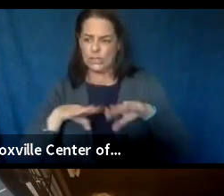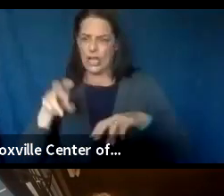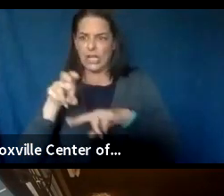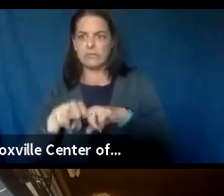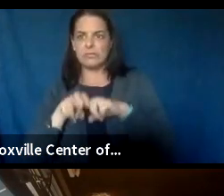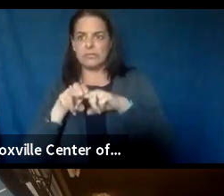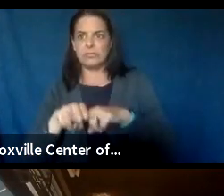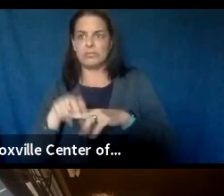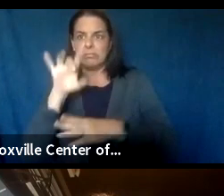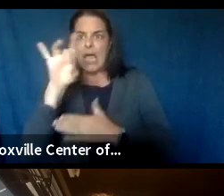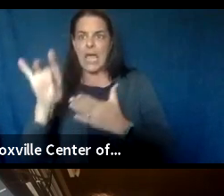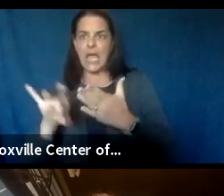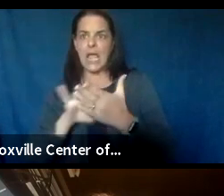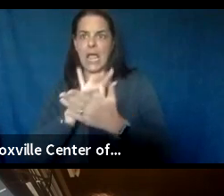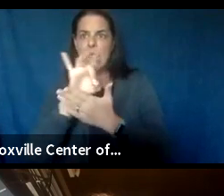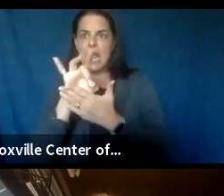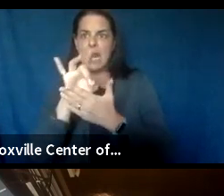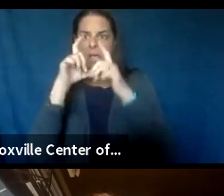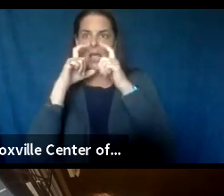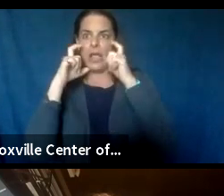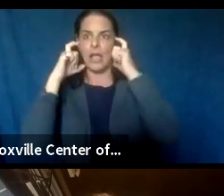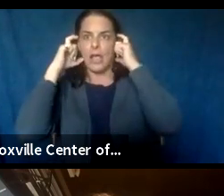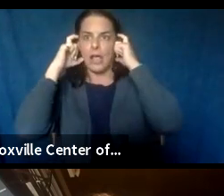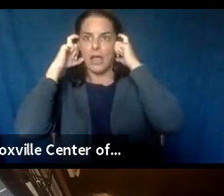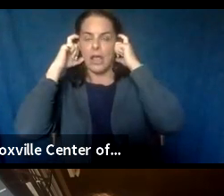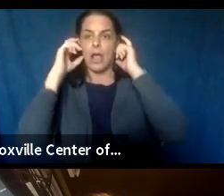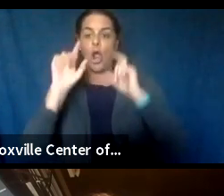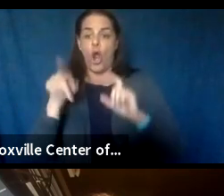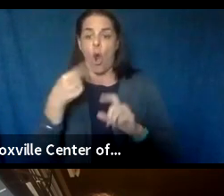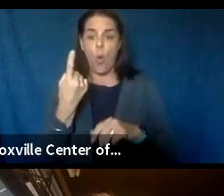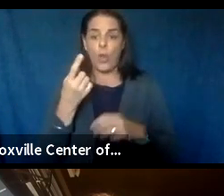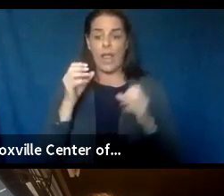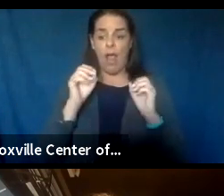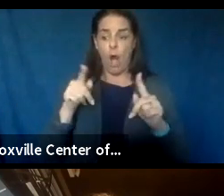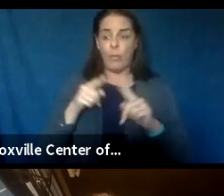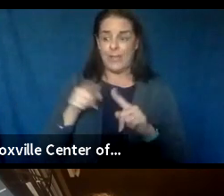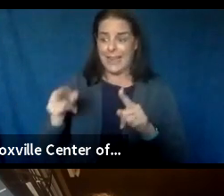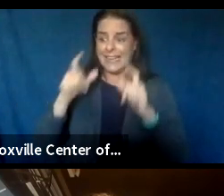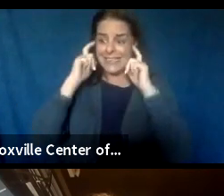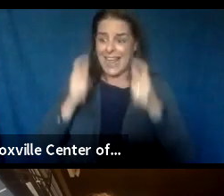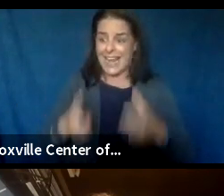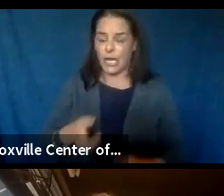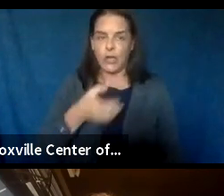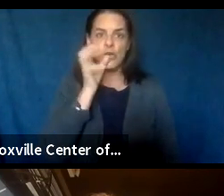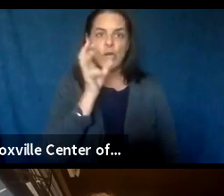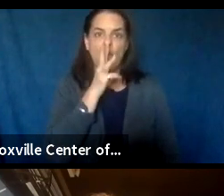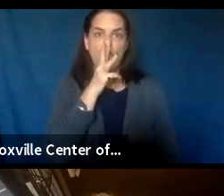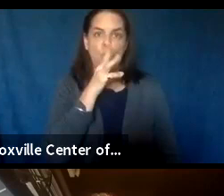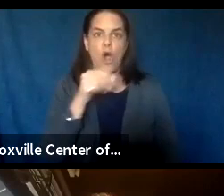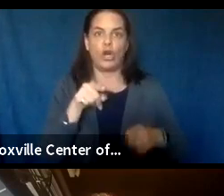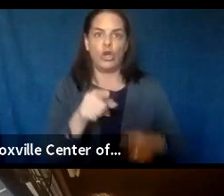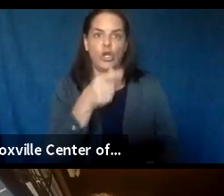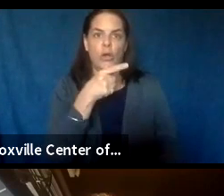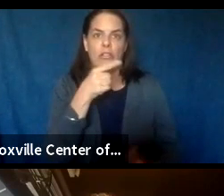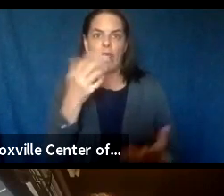hours a day wearing a mask, and the only opportunity they can take it off is to drink water and for a lunch break.